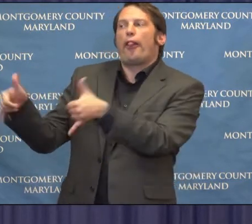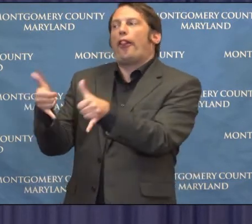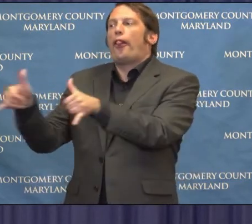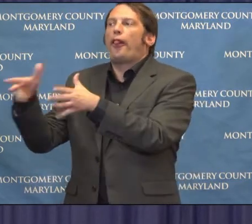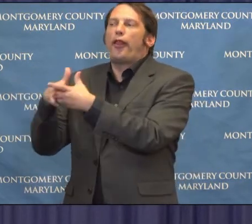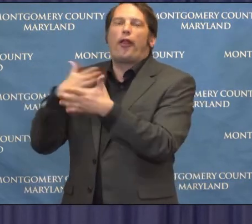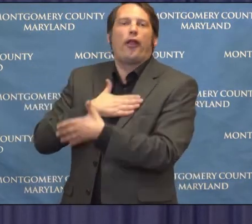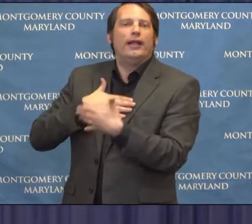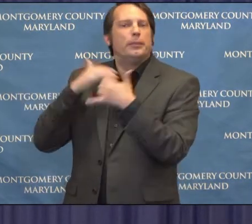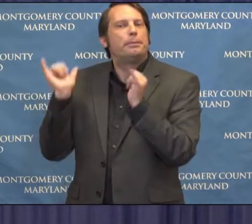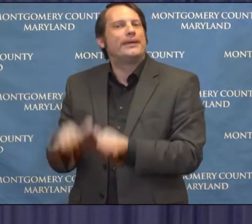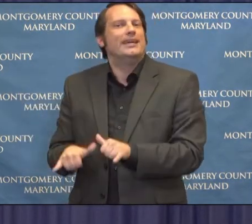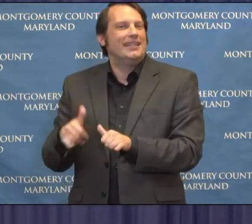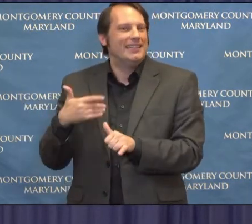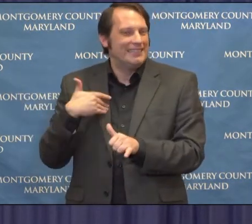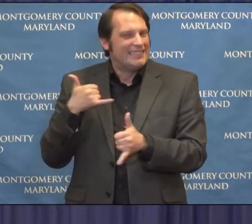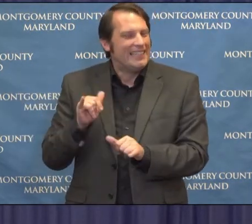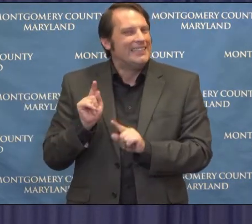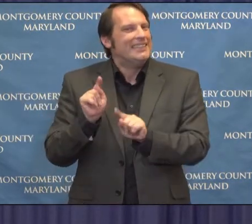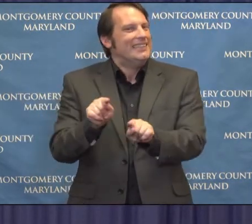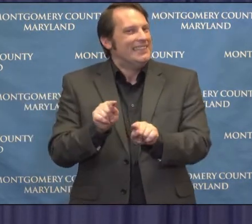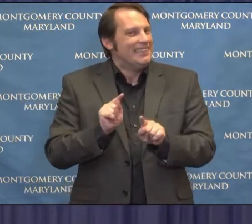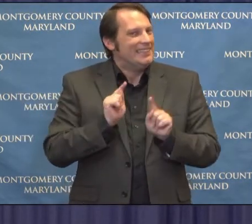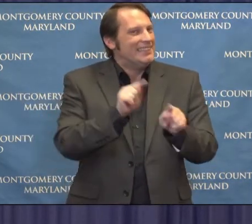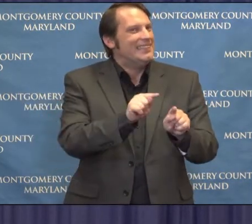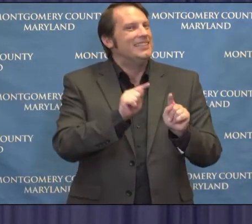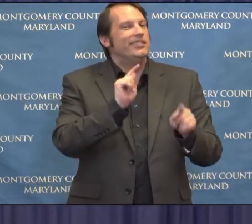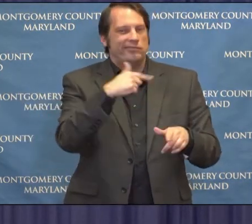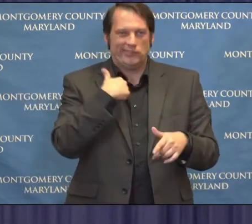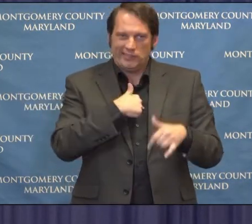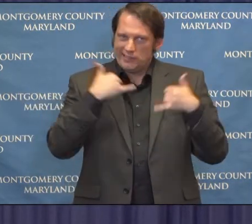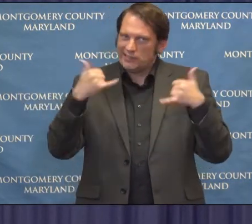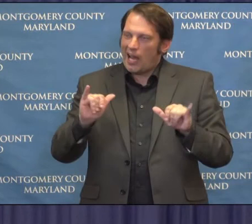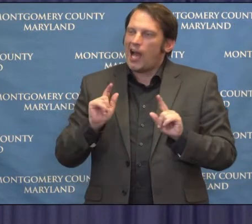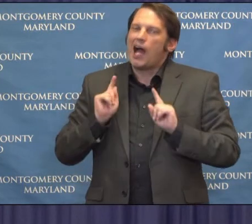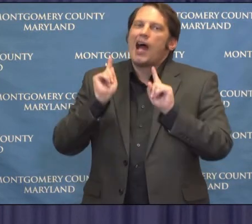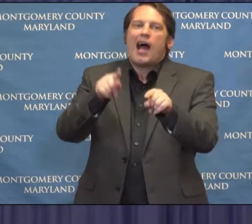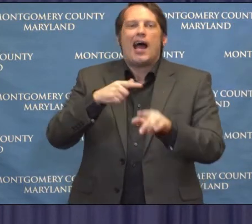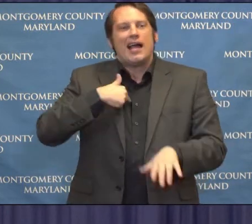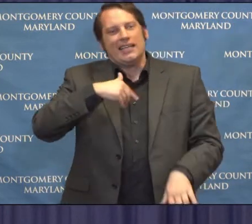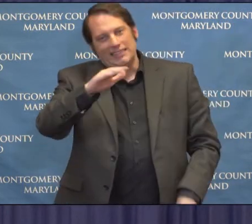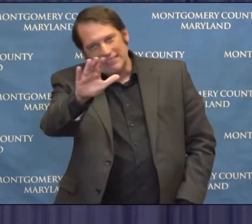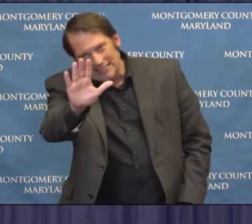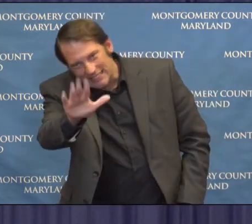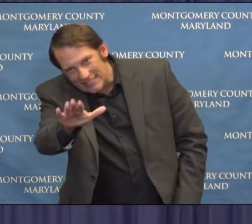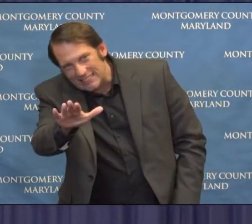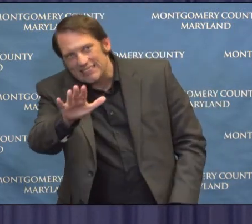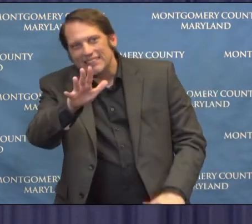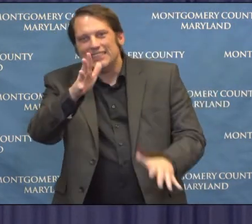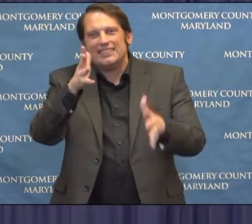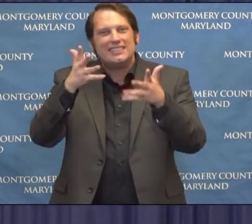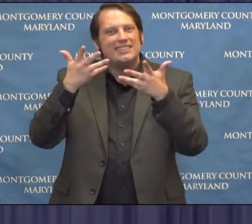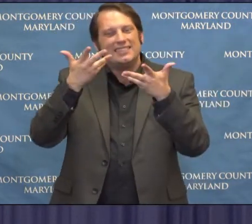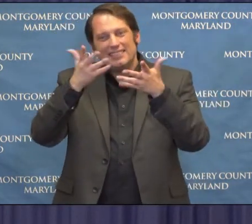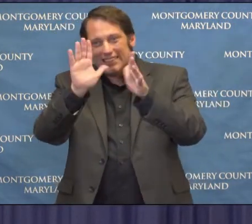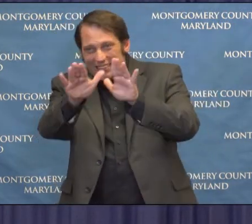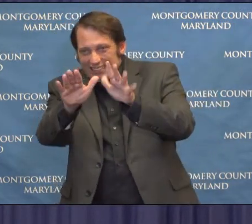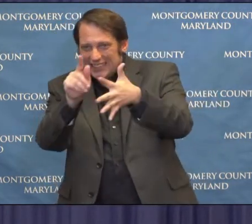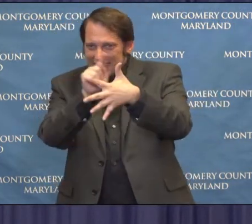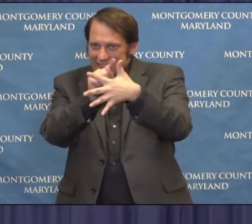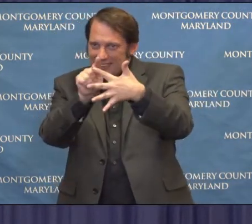and our officers are doing everything in their power to get people to voluntarily comply. And for the most part,